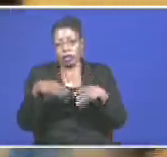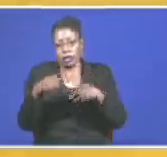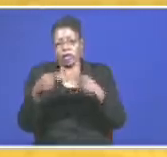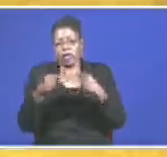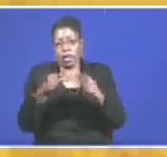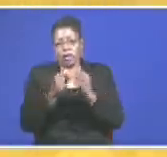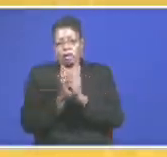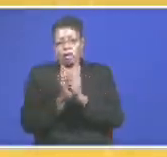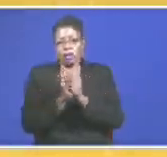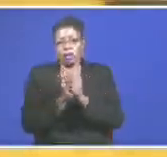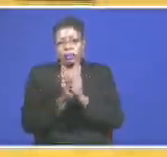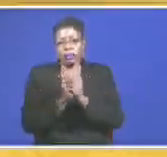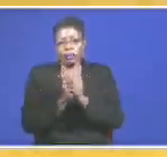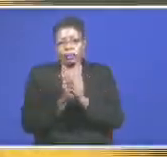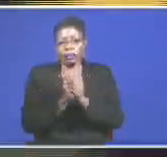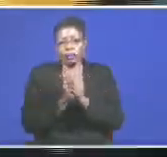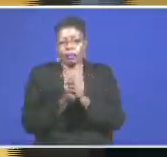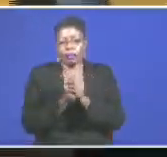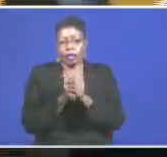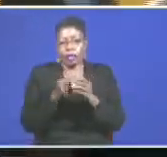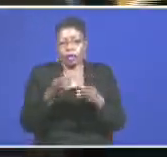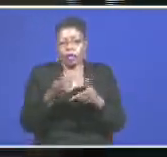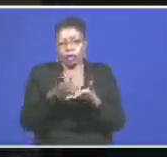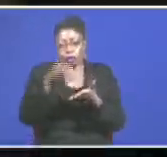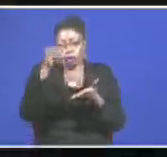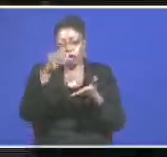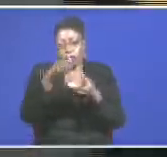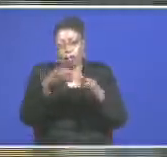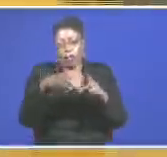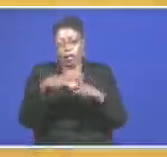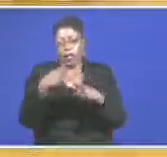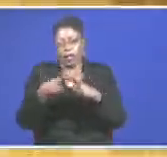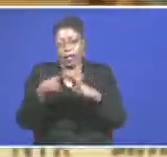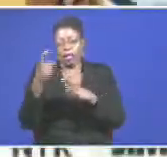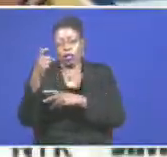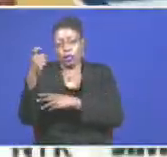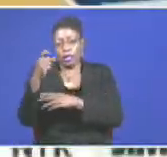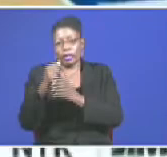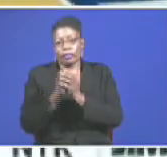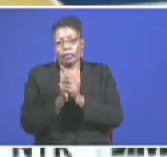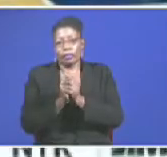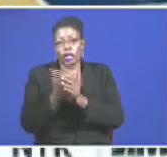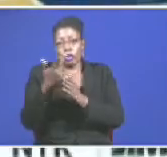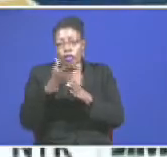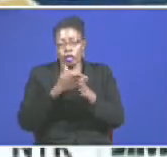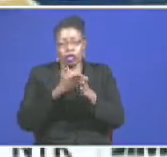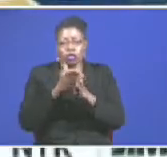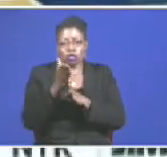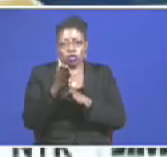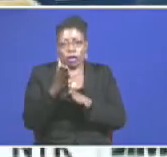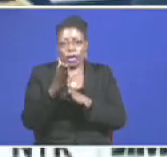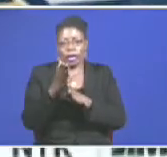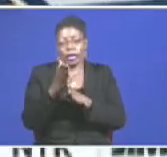that you learn more from losses than you do wins. With 3 straight wins